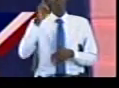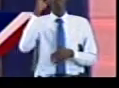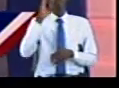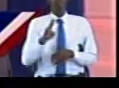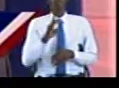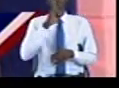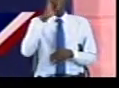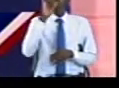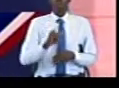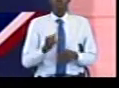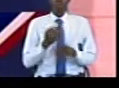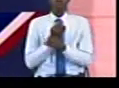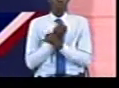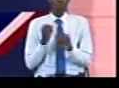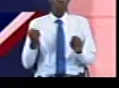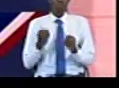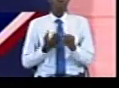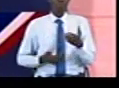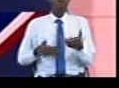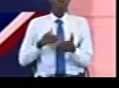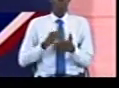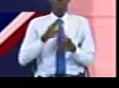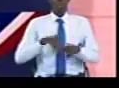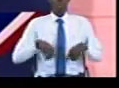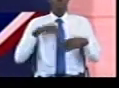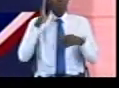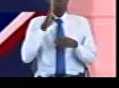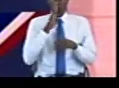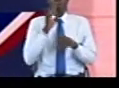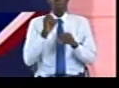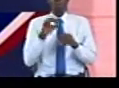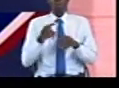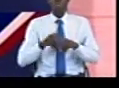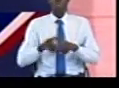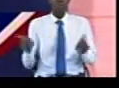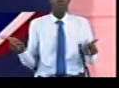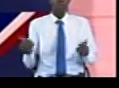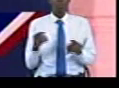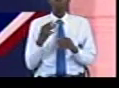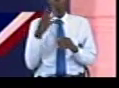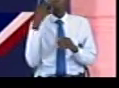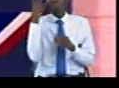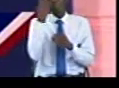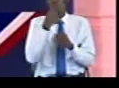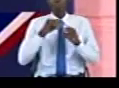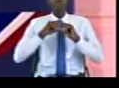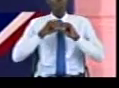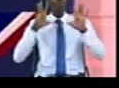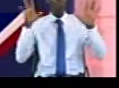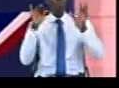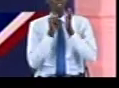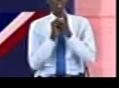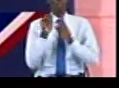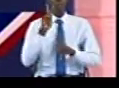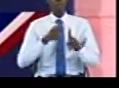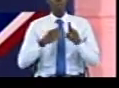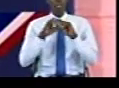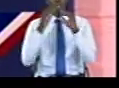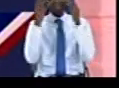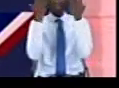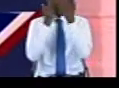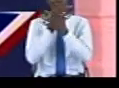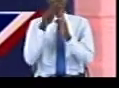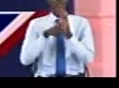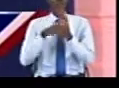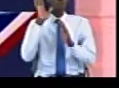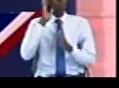life will be so different, your life will be so bright, and your light will so shine that the people in darkness will know you are not part of them.